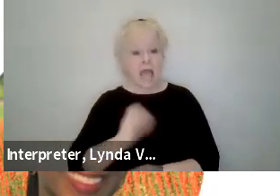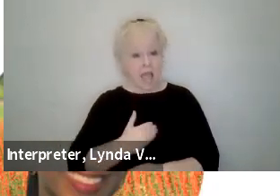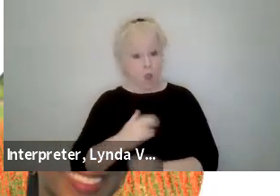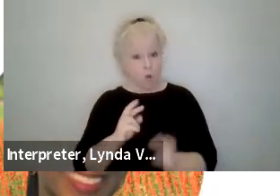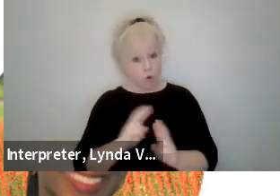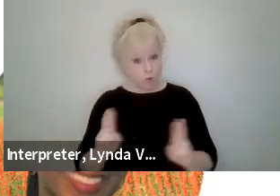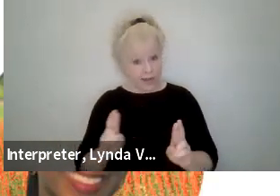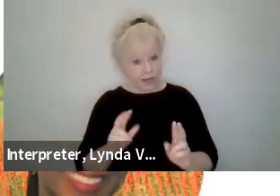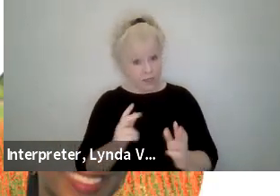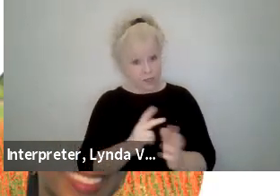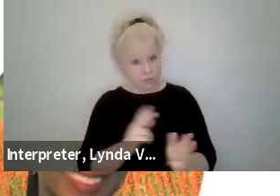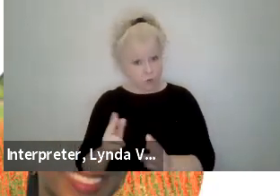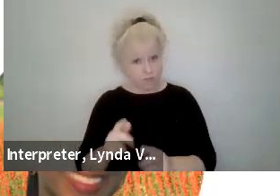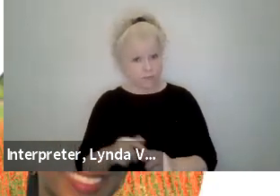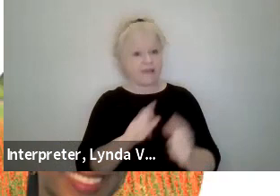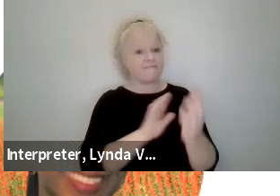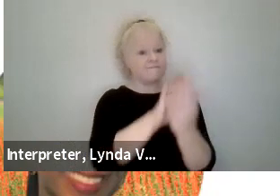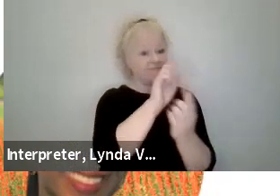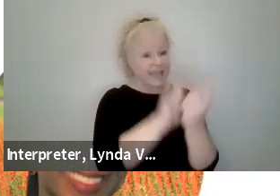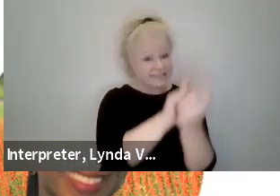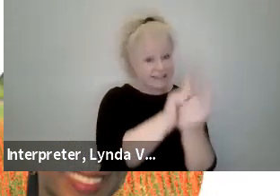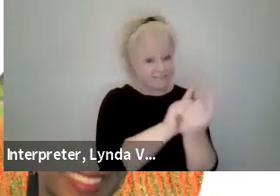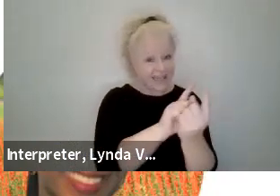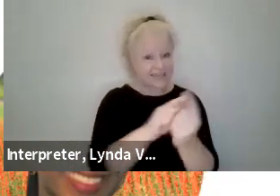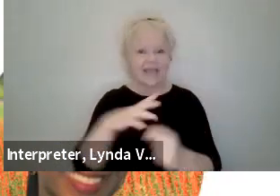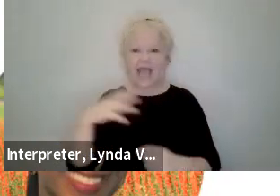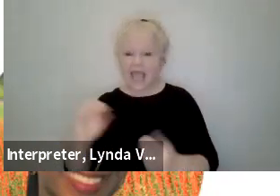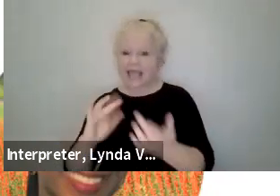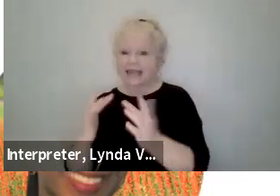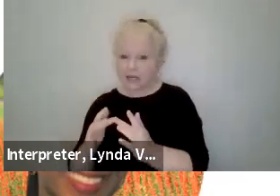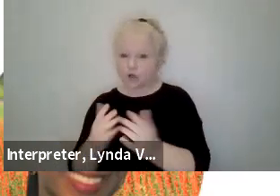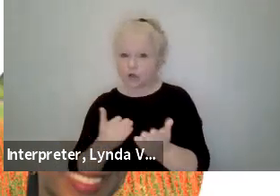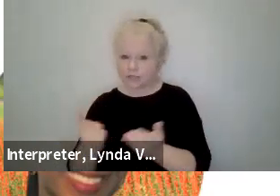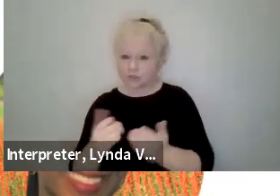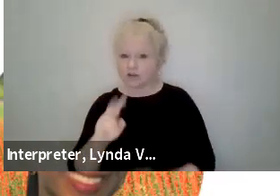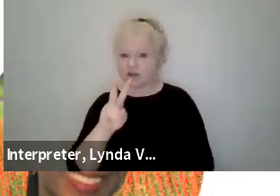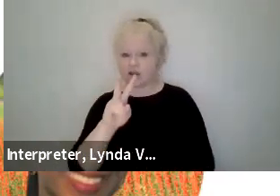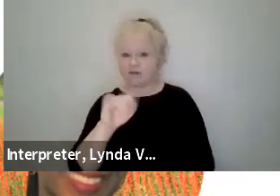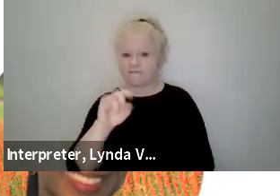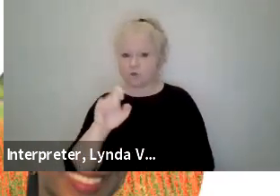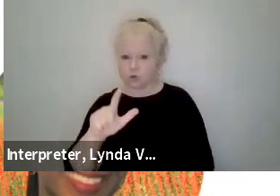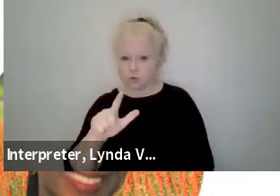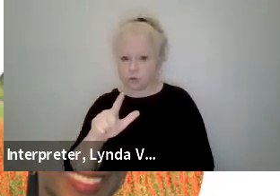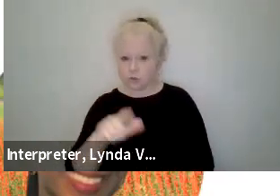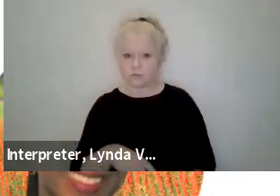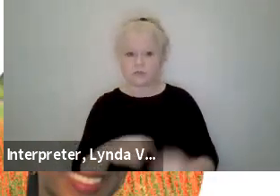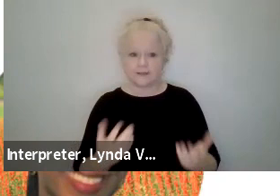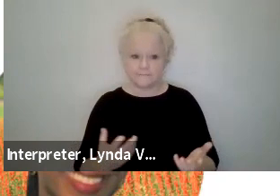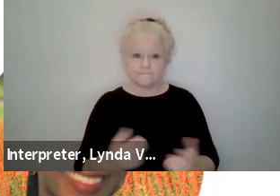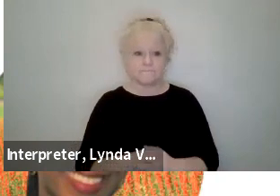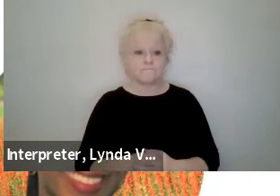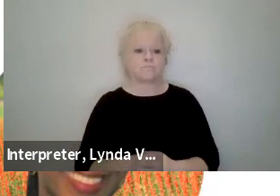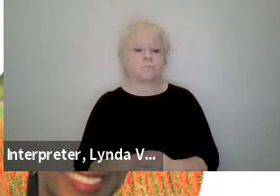providing both face-to-face and virtual services. Virtual readiness pretty much will become a